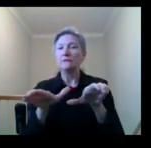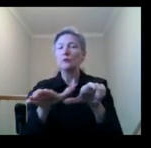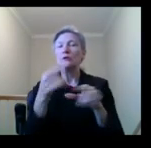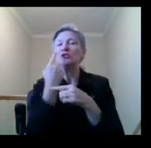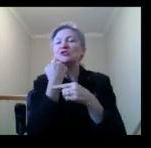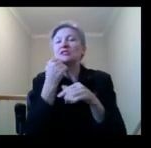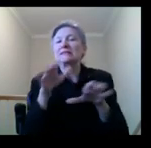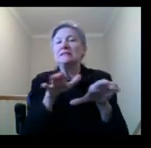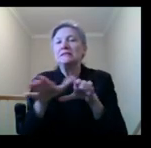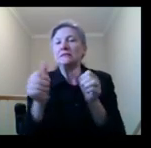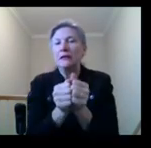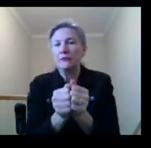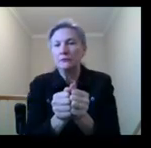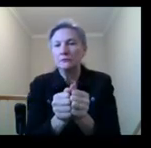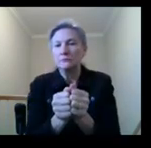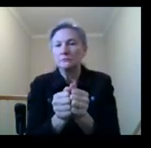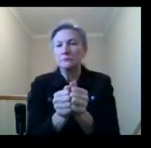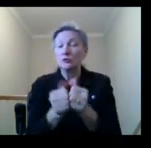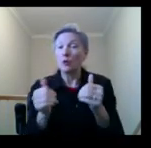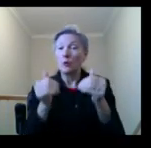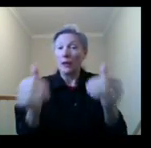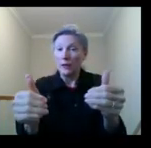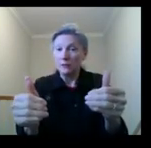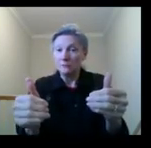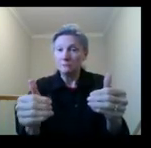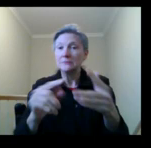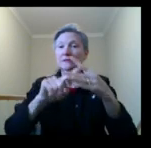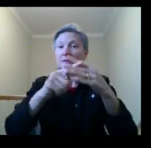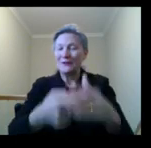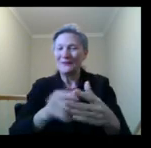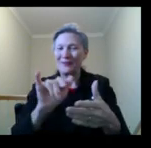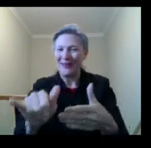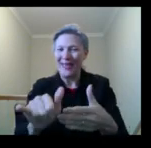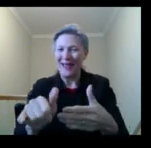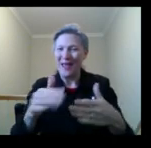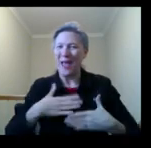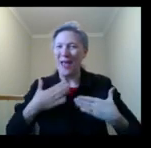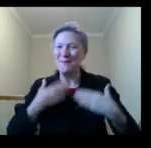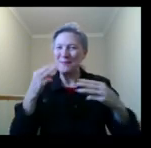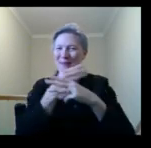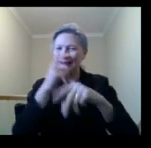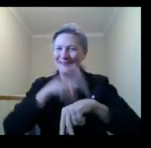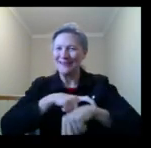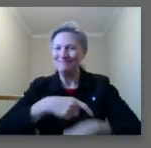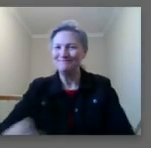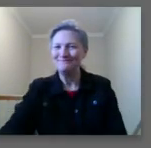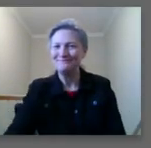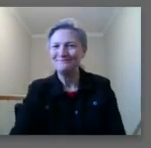did. Okay? So go ahead and get started on that. Happy math time.